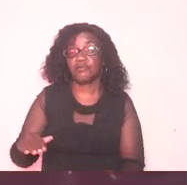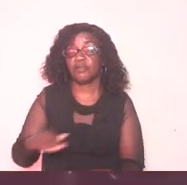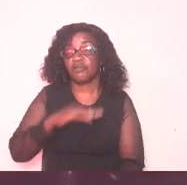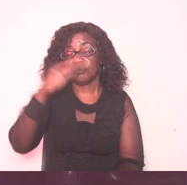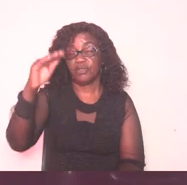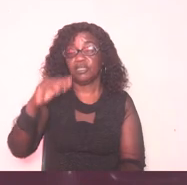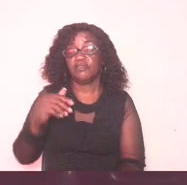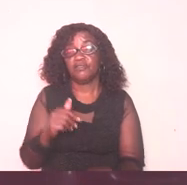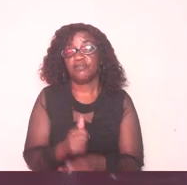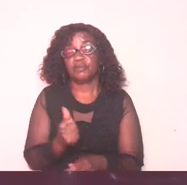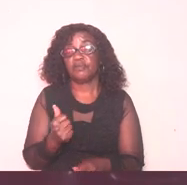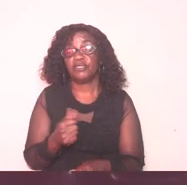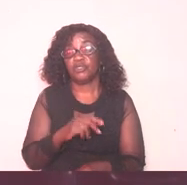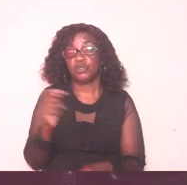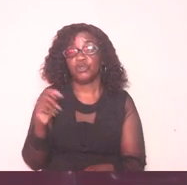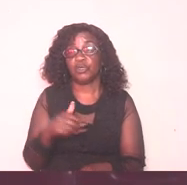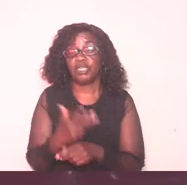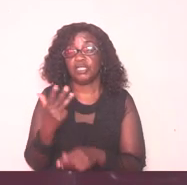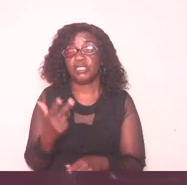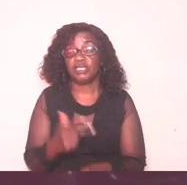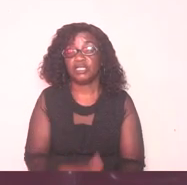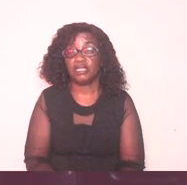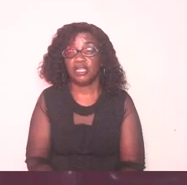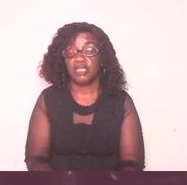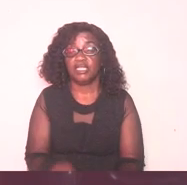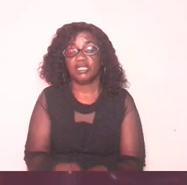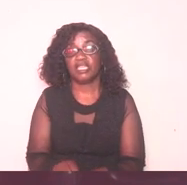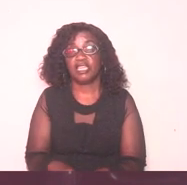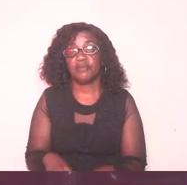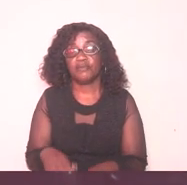we are saying that it's, in a way, it leads to repression.